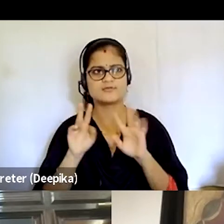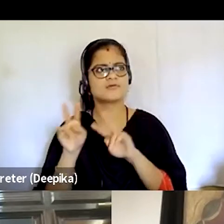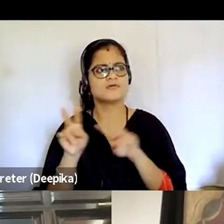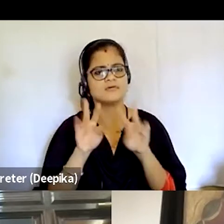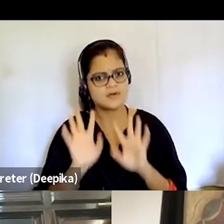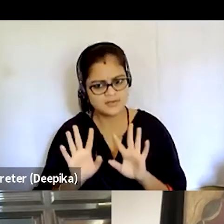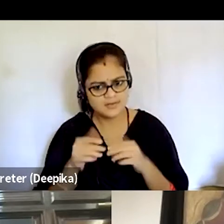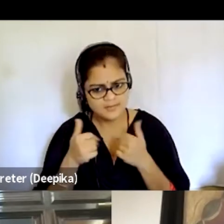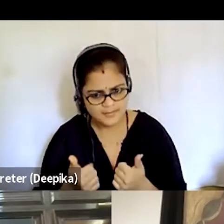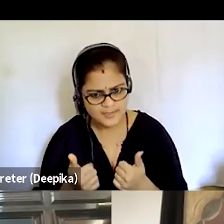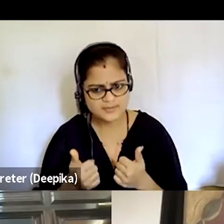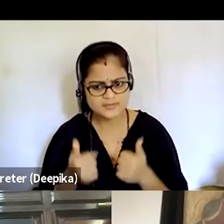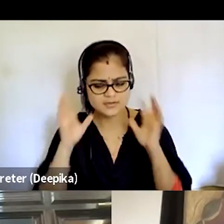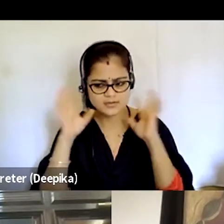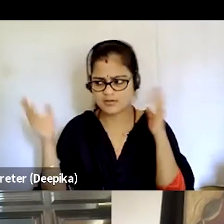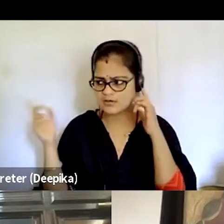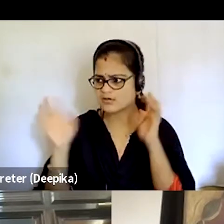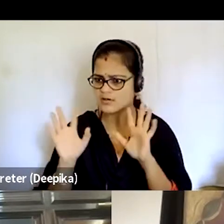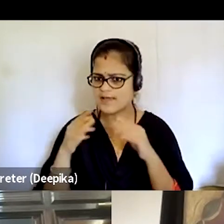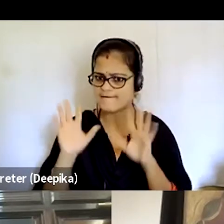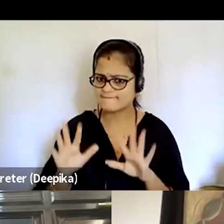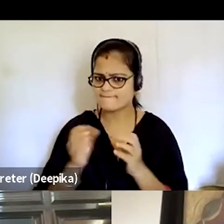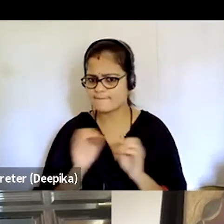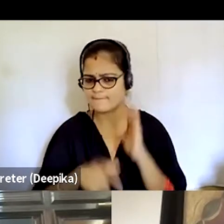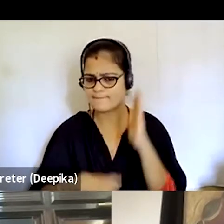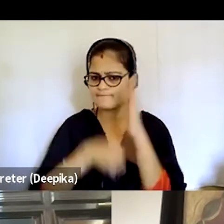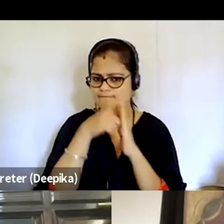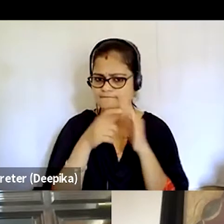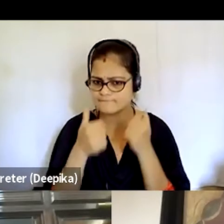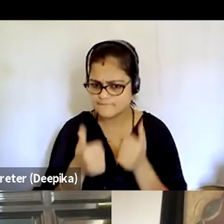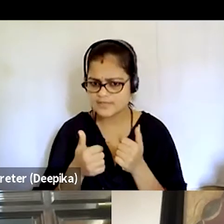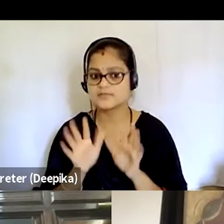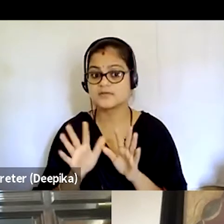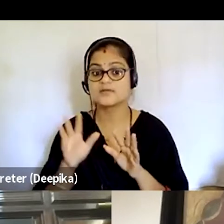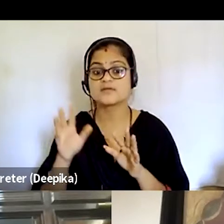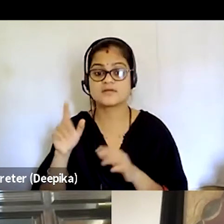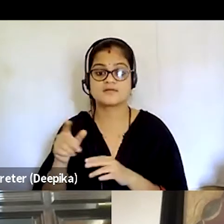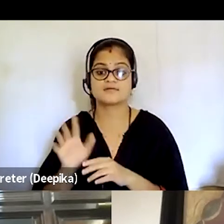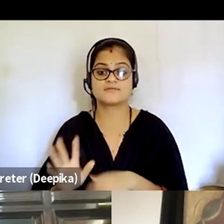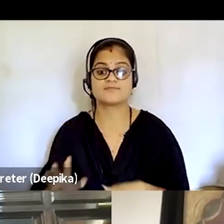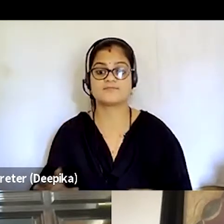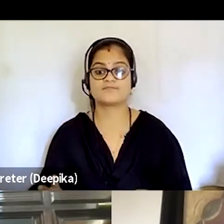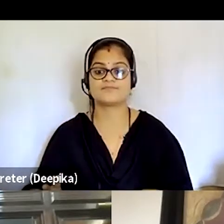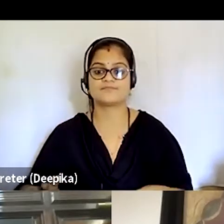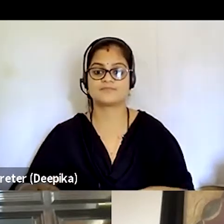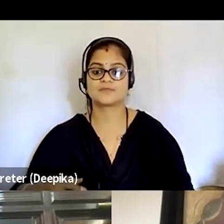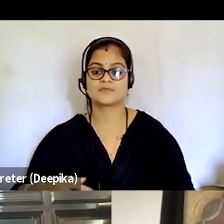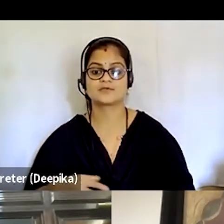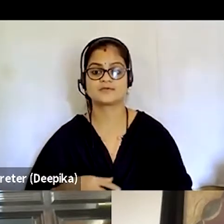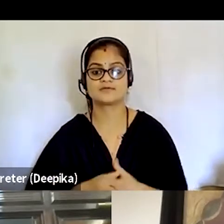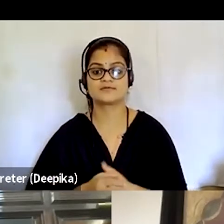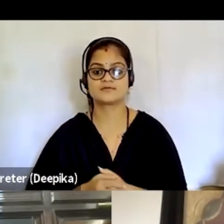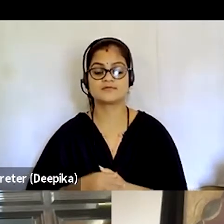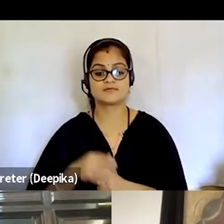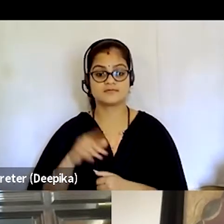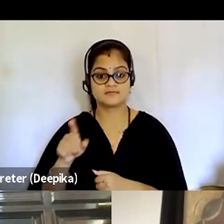flat is because you couldn't hear anything. The soundproof. Yeah. Yeah. Except for the crowd. It was really, and so that was really, really